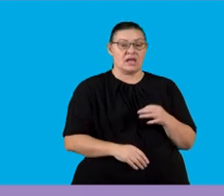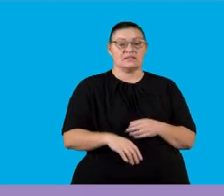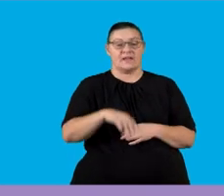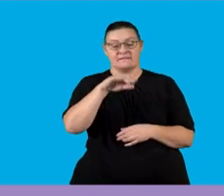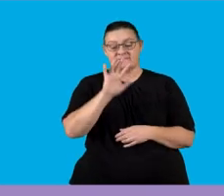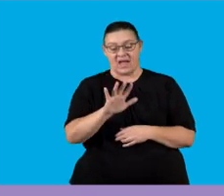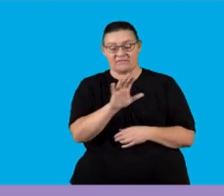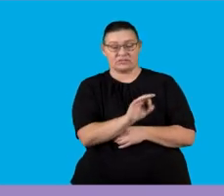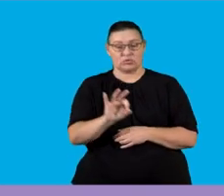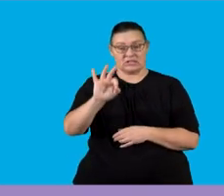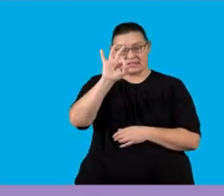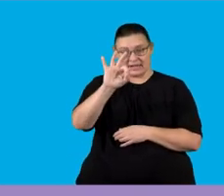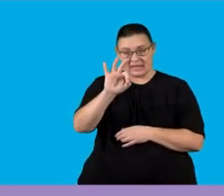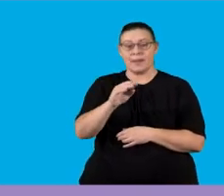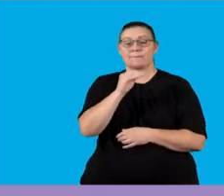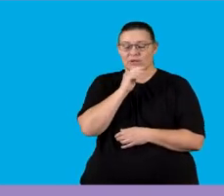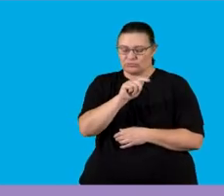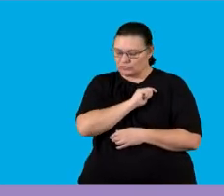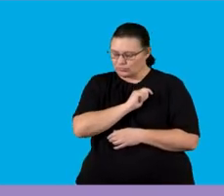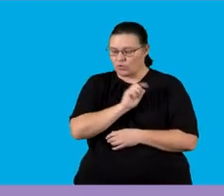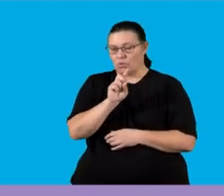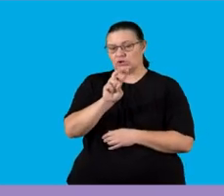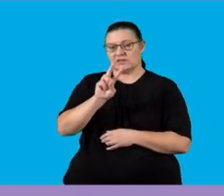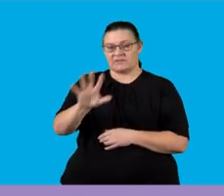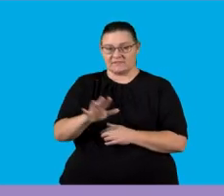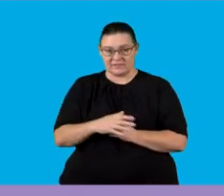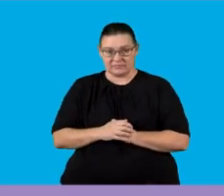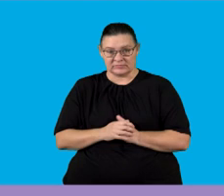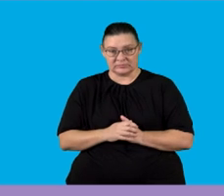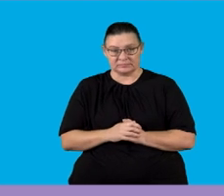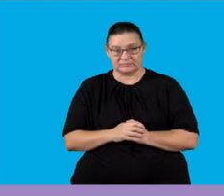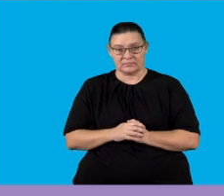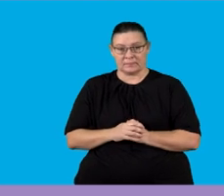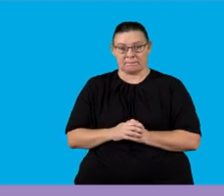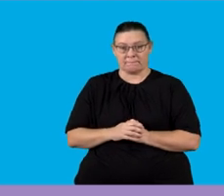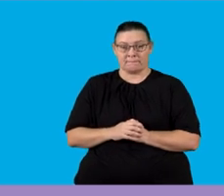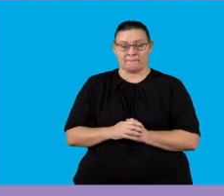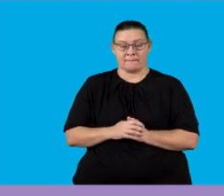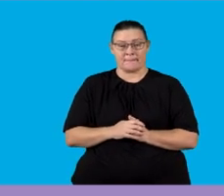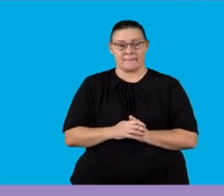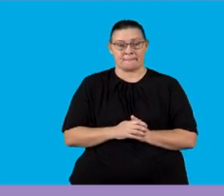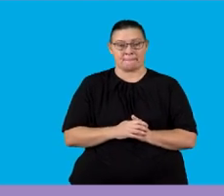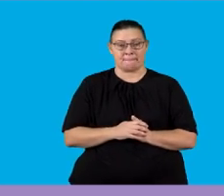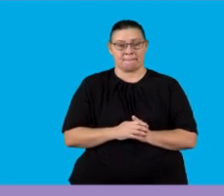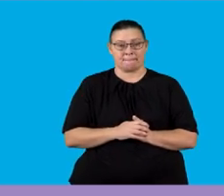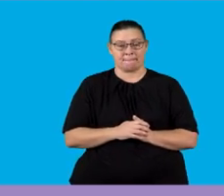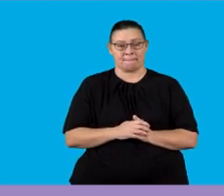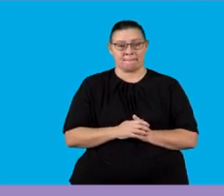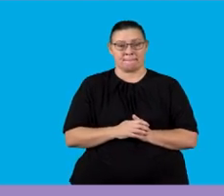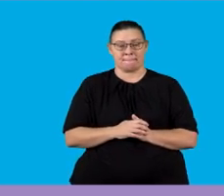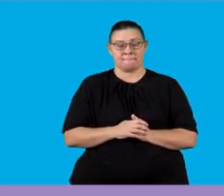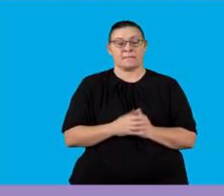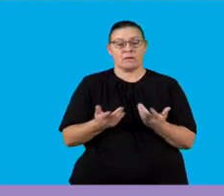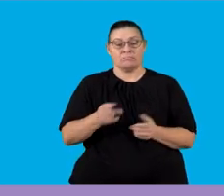cube numbers. So we can see that, of course, this is how this term number, or this is how this numeric